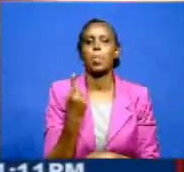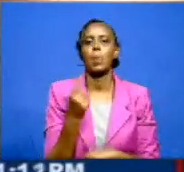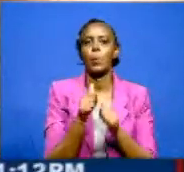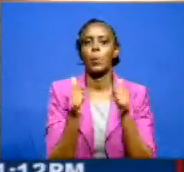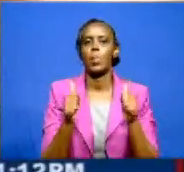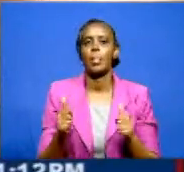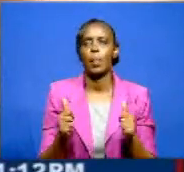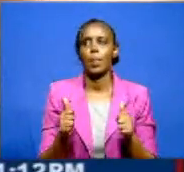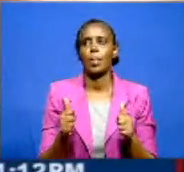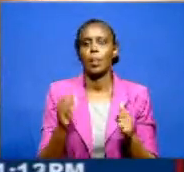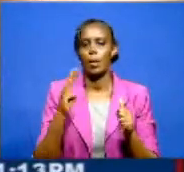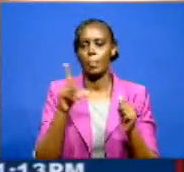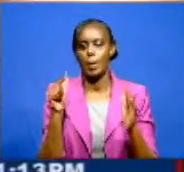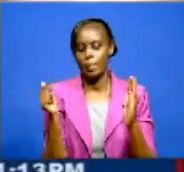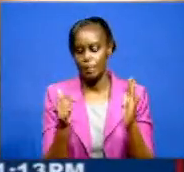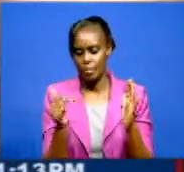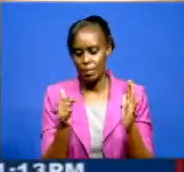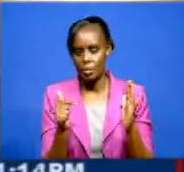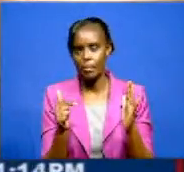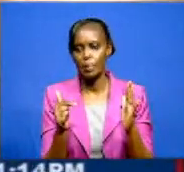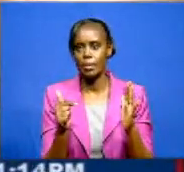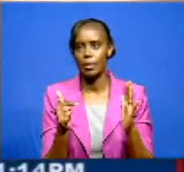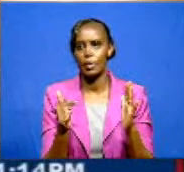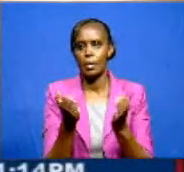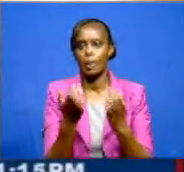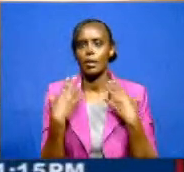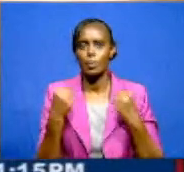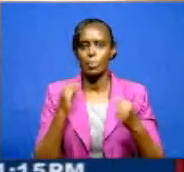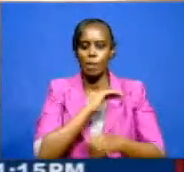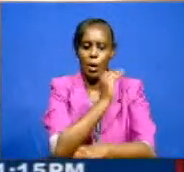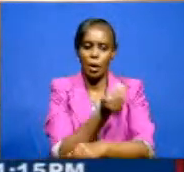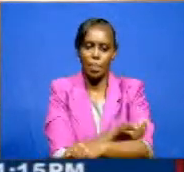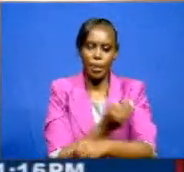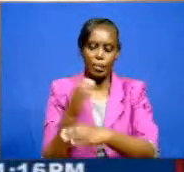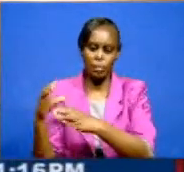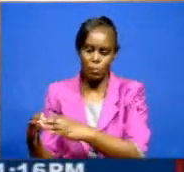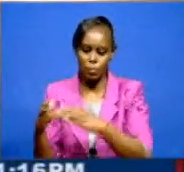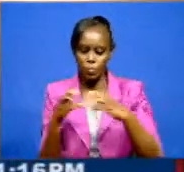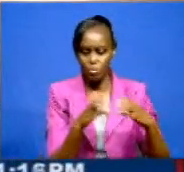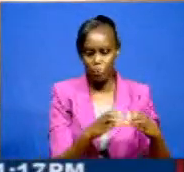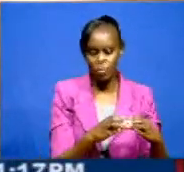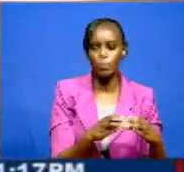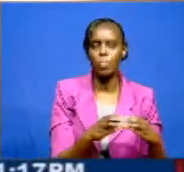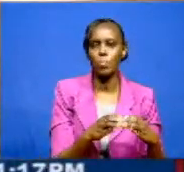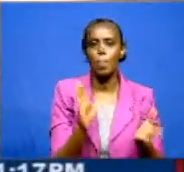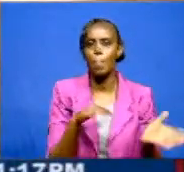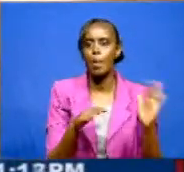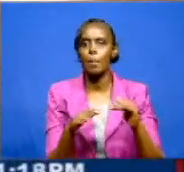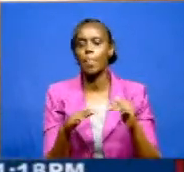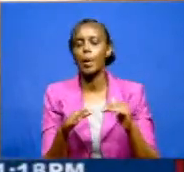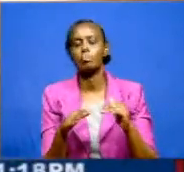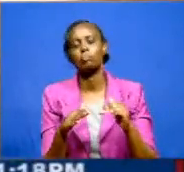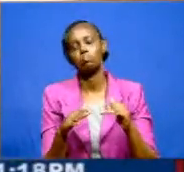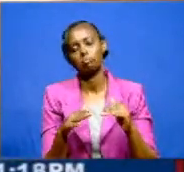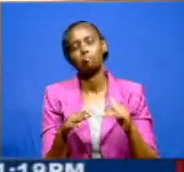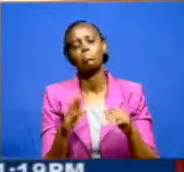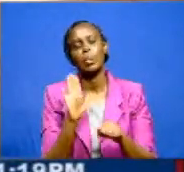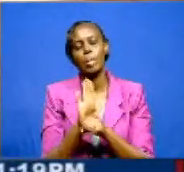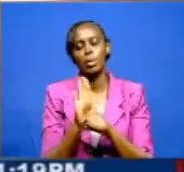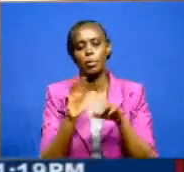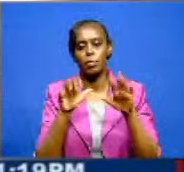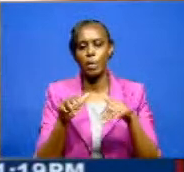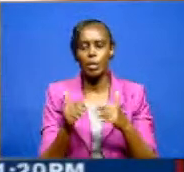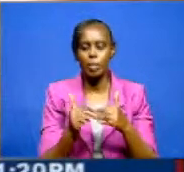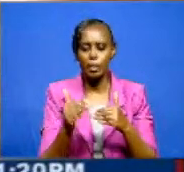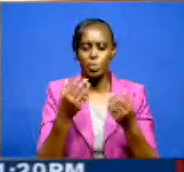in this bill. We need to strengthen the capacity of communities. Back in the day, there used to be a lot of agricultural